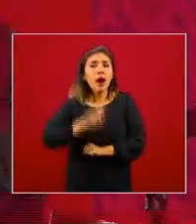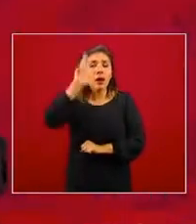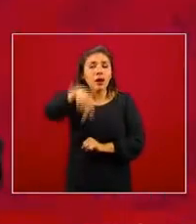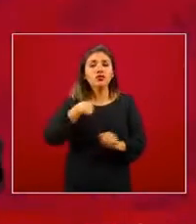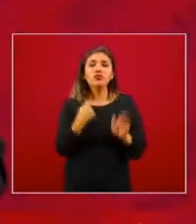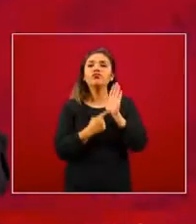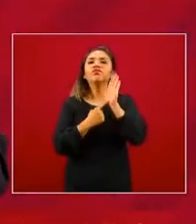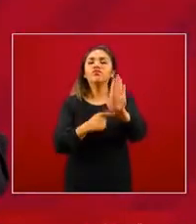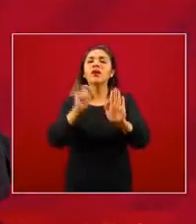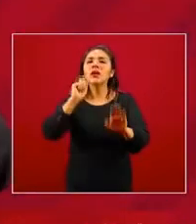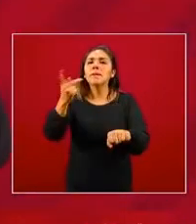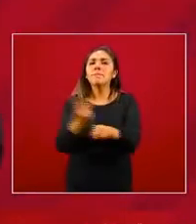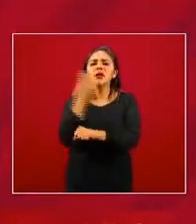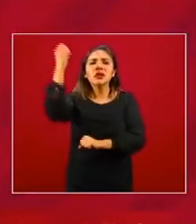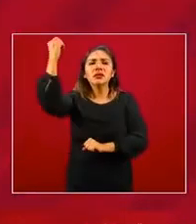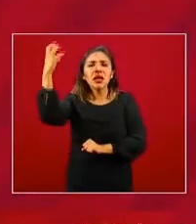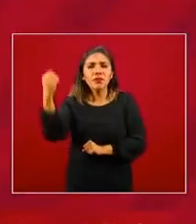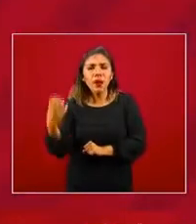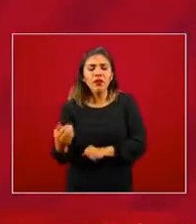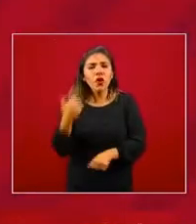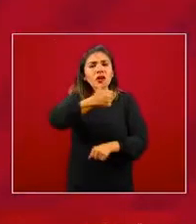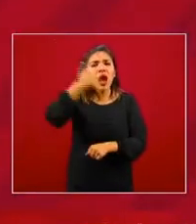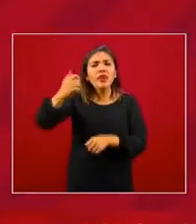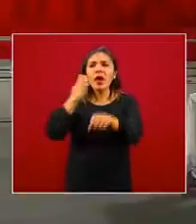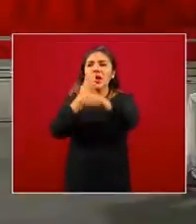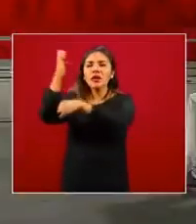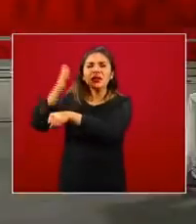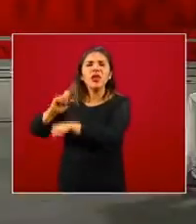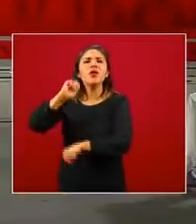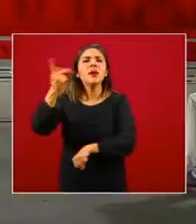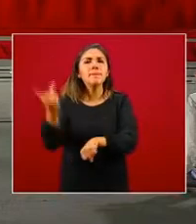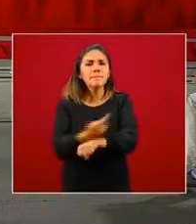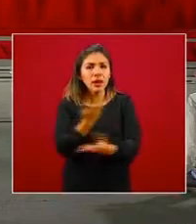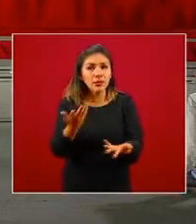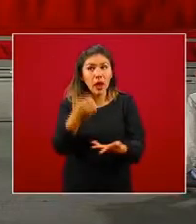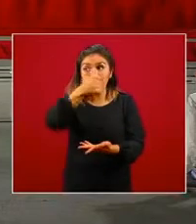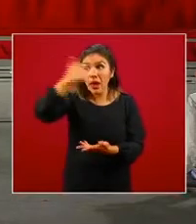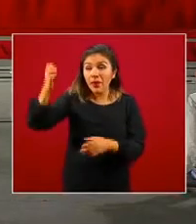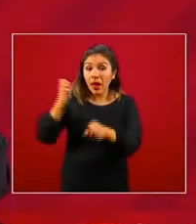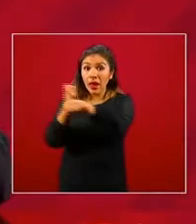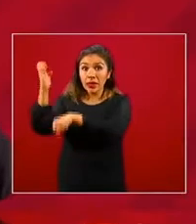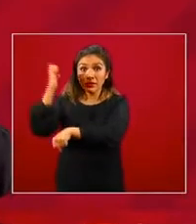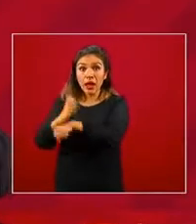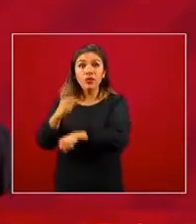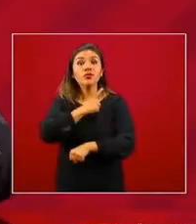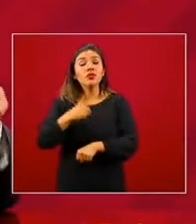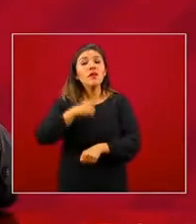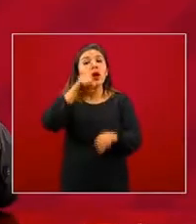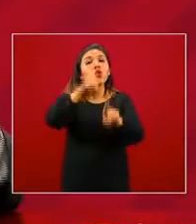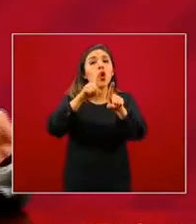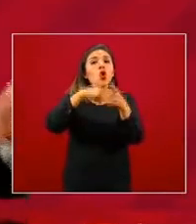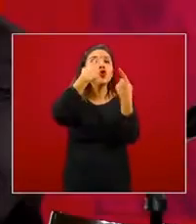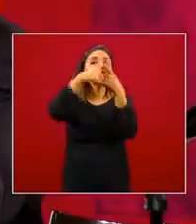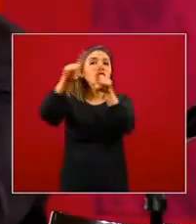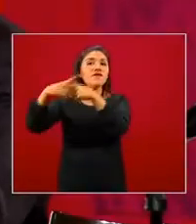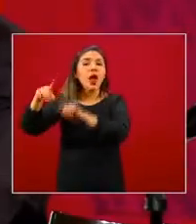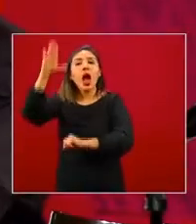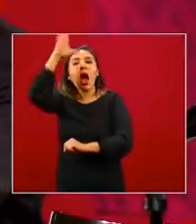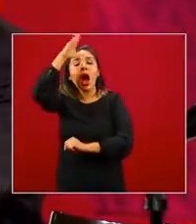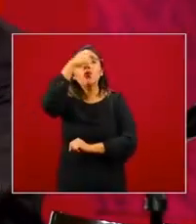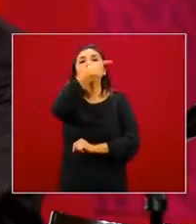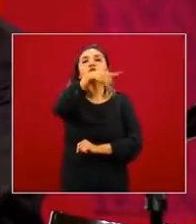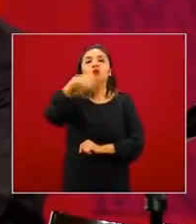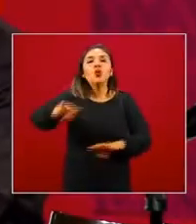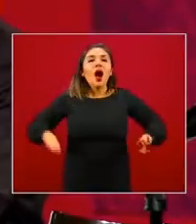On Tuesdays, we're going to tell you about what stoplight applies to each state. Each state is going to